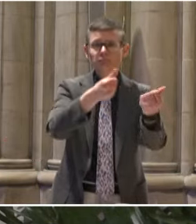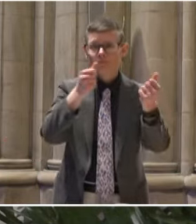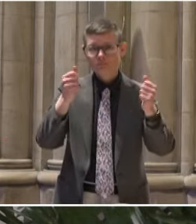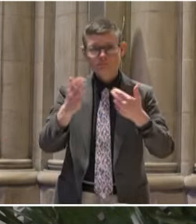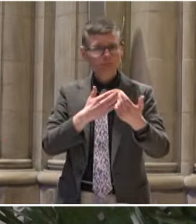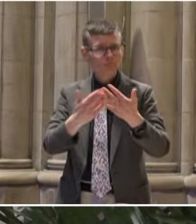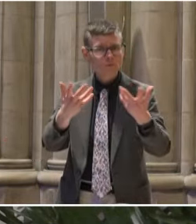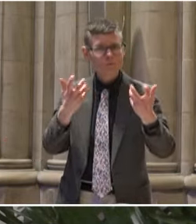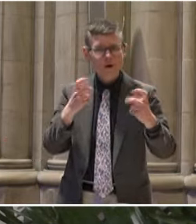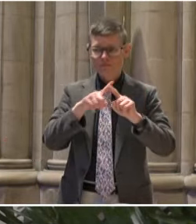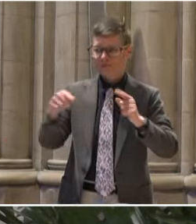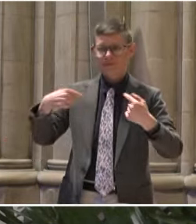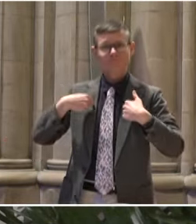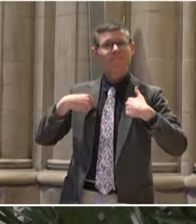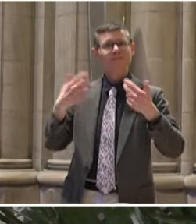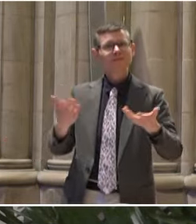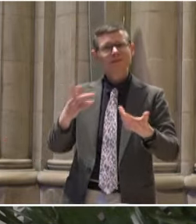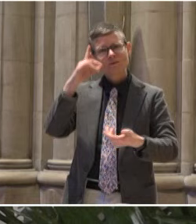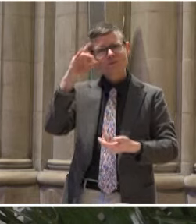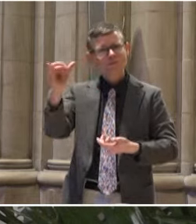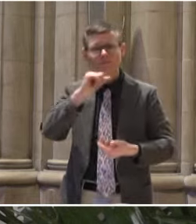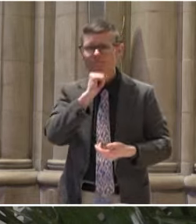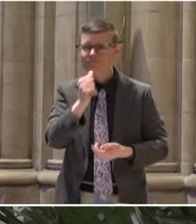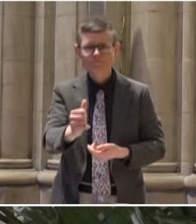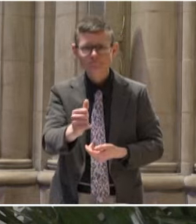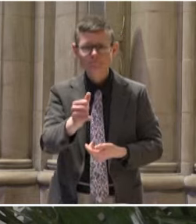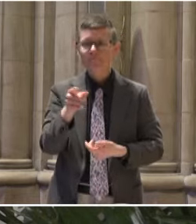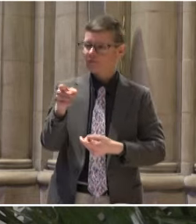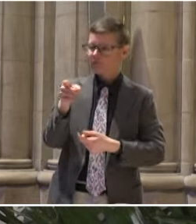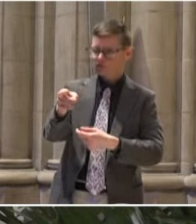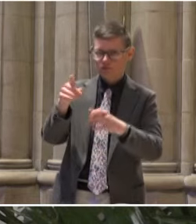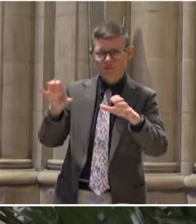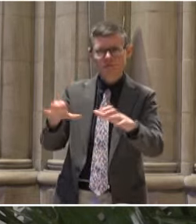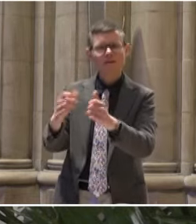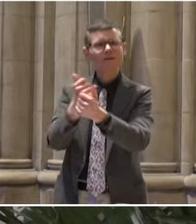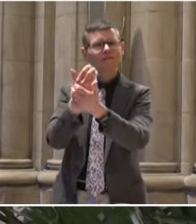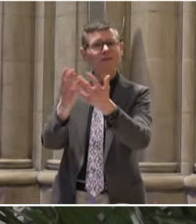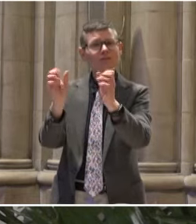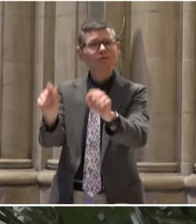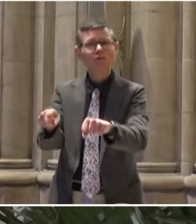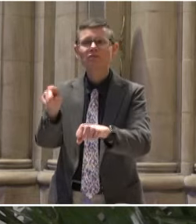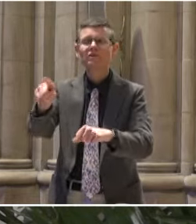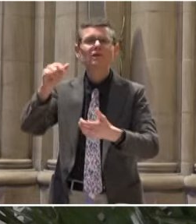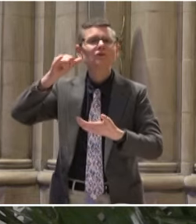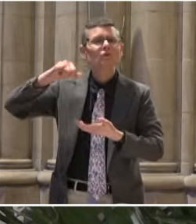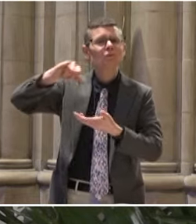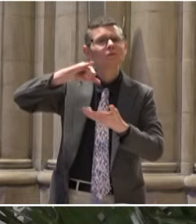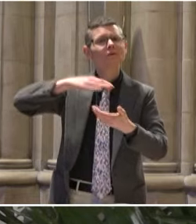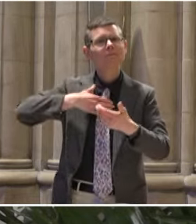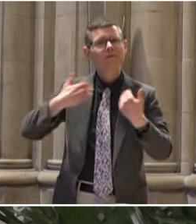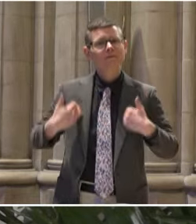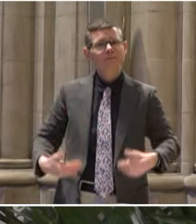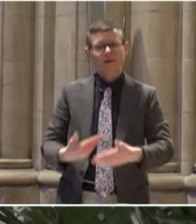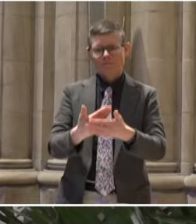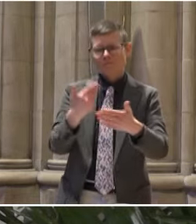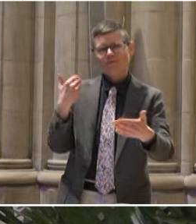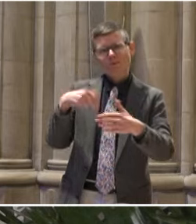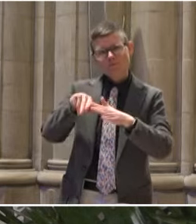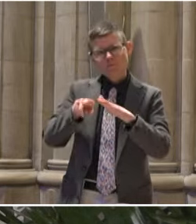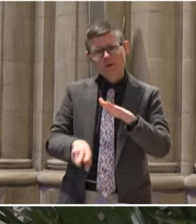will not always have me. She has done what she could. She has anointed my body beforehand for its